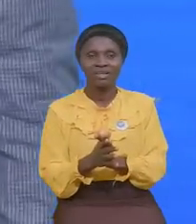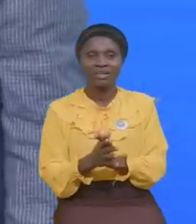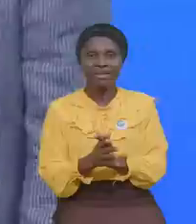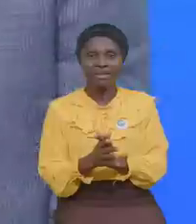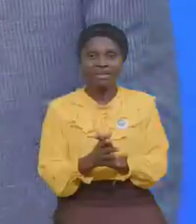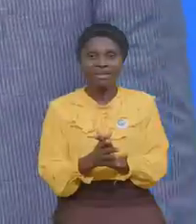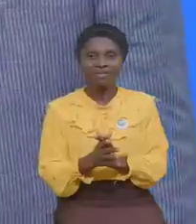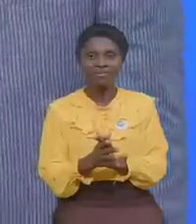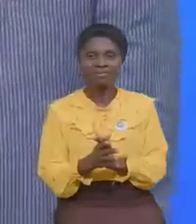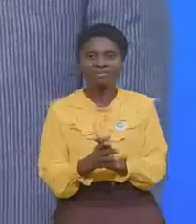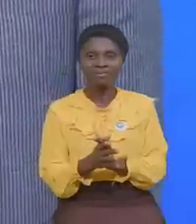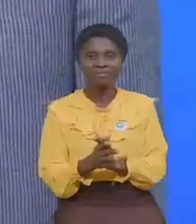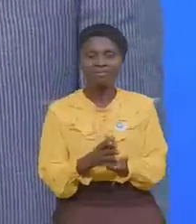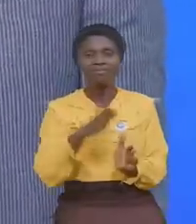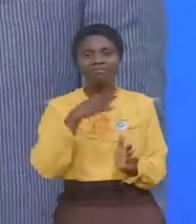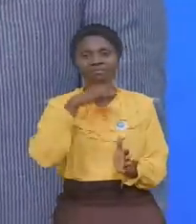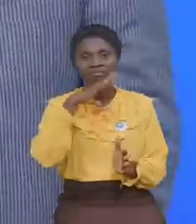Criticism, they dropped on him.